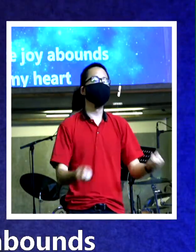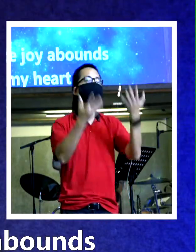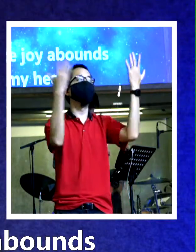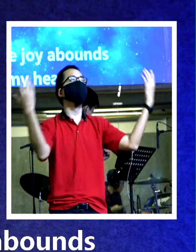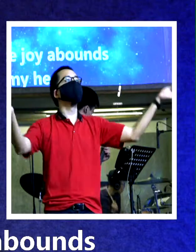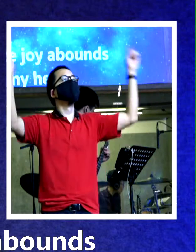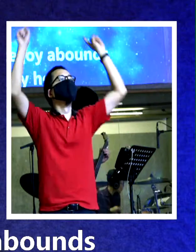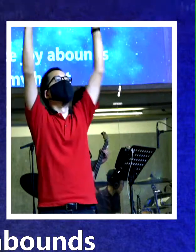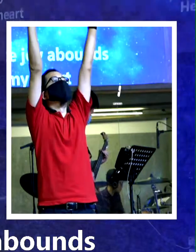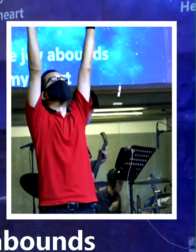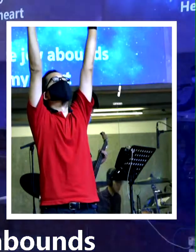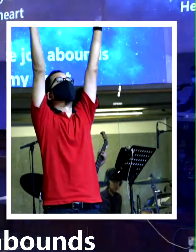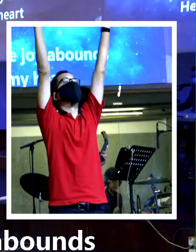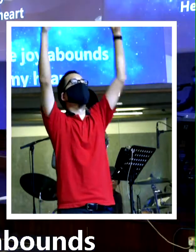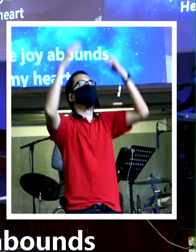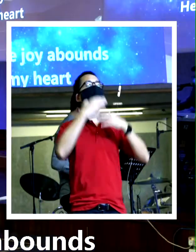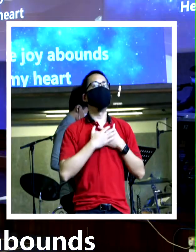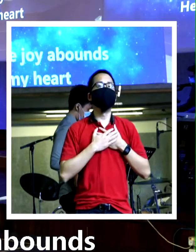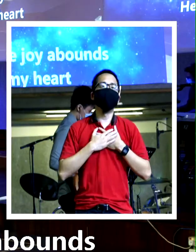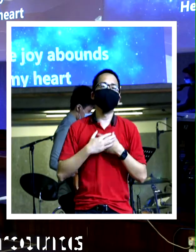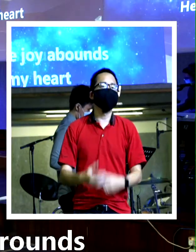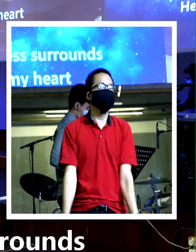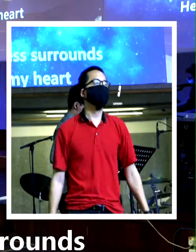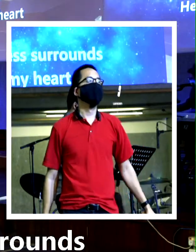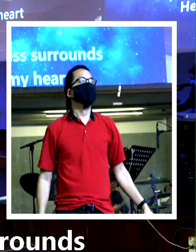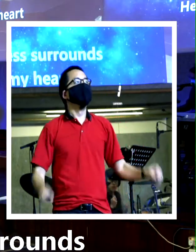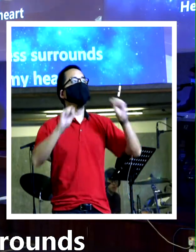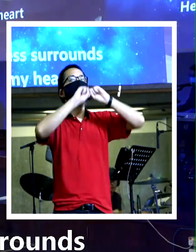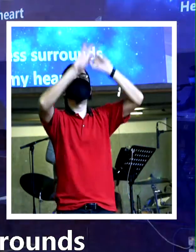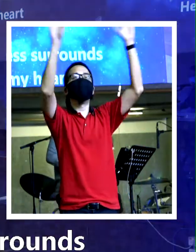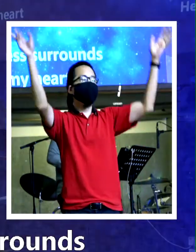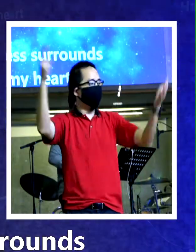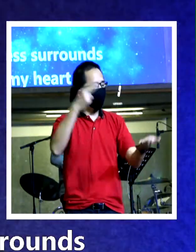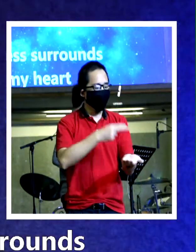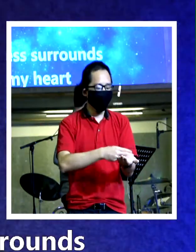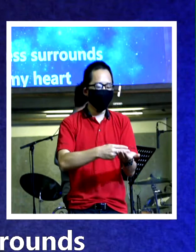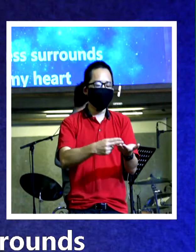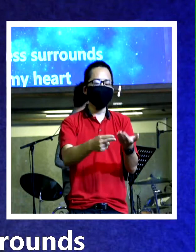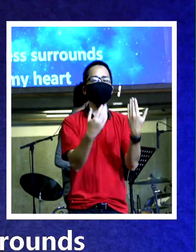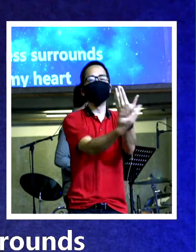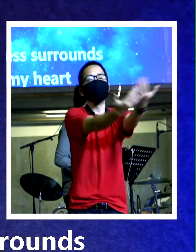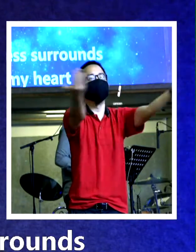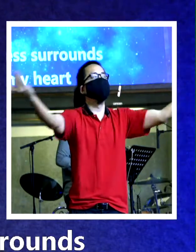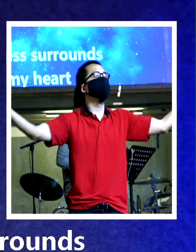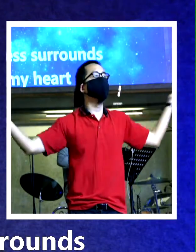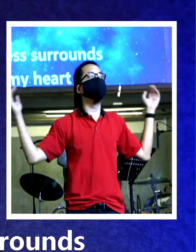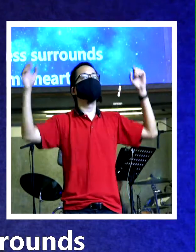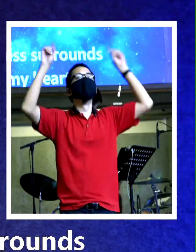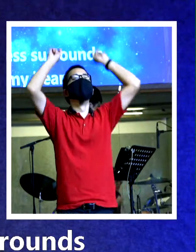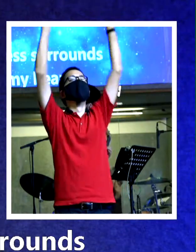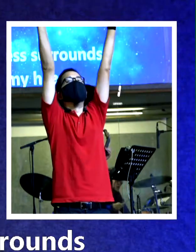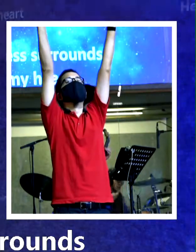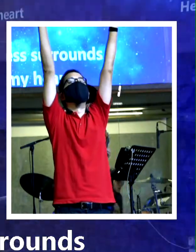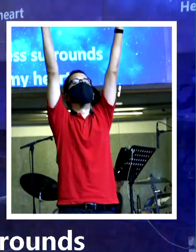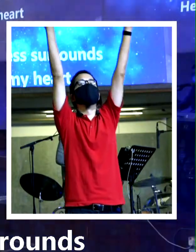joys abound. Heaven is in my heart. The light of holiness surrounds. We